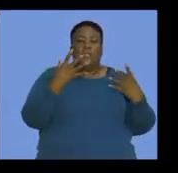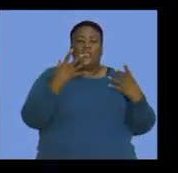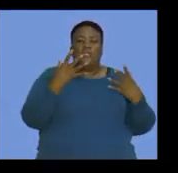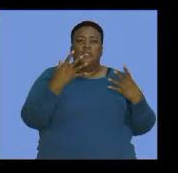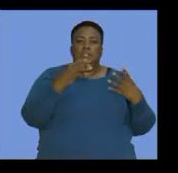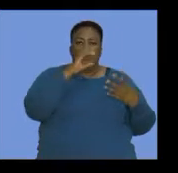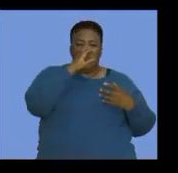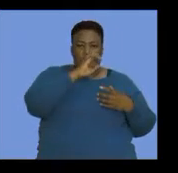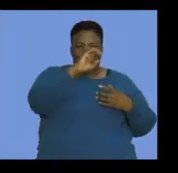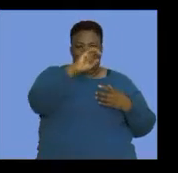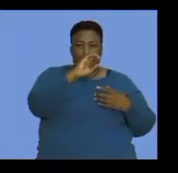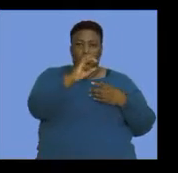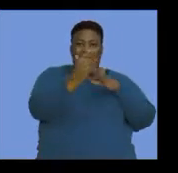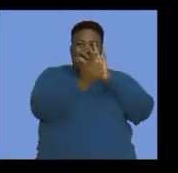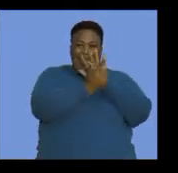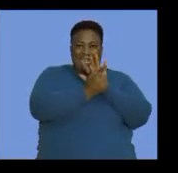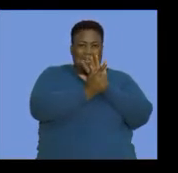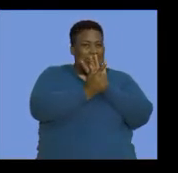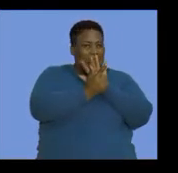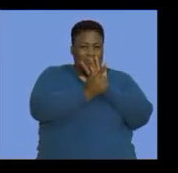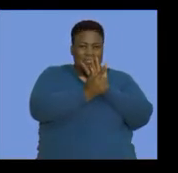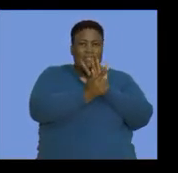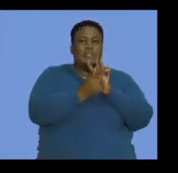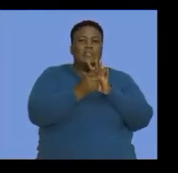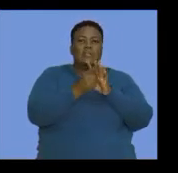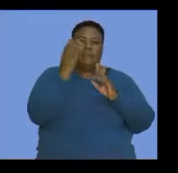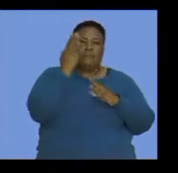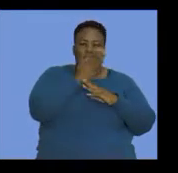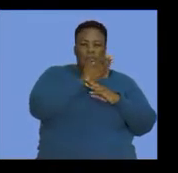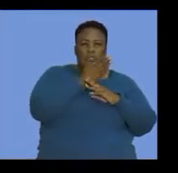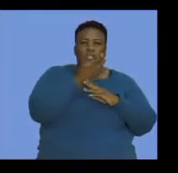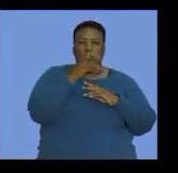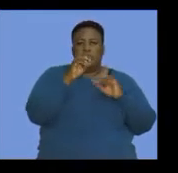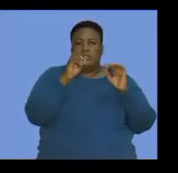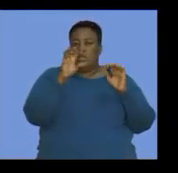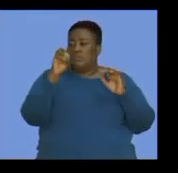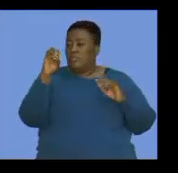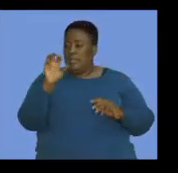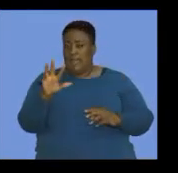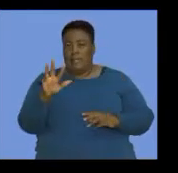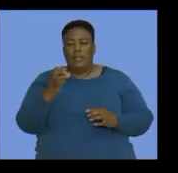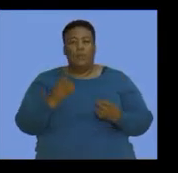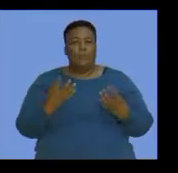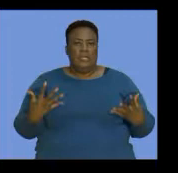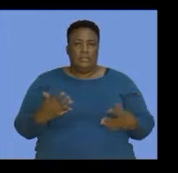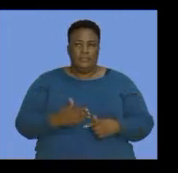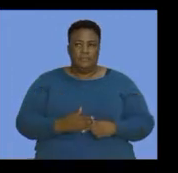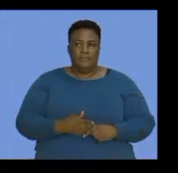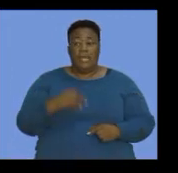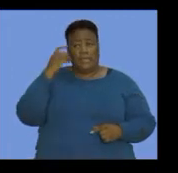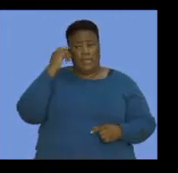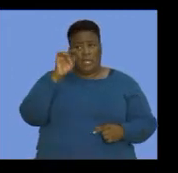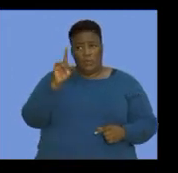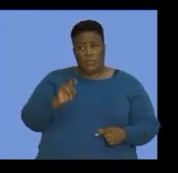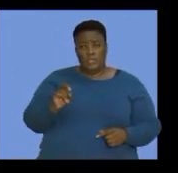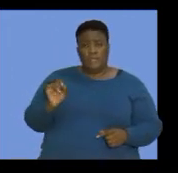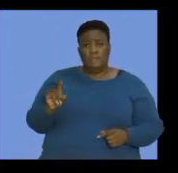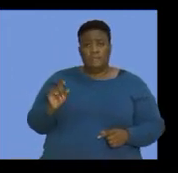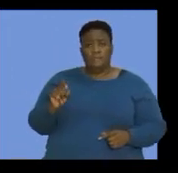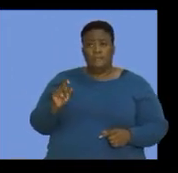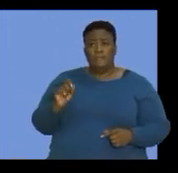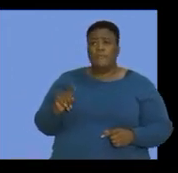in 2009. And if we go back to that table, if we look at in 2009, I think the question points